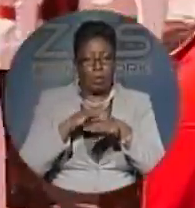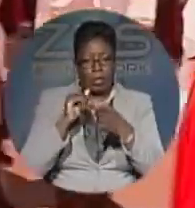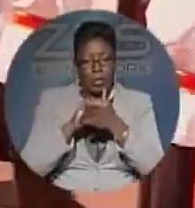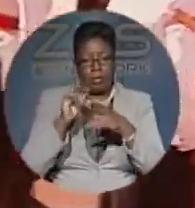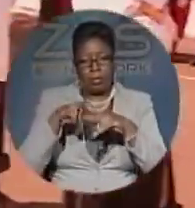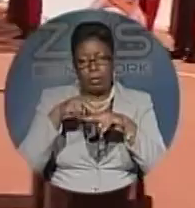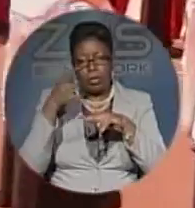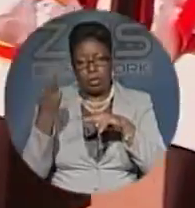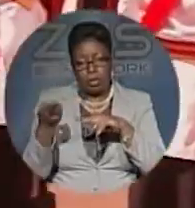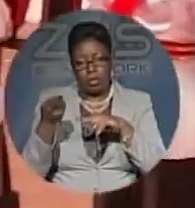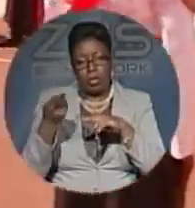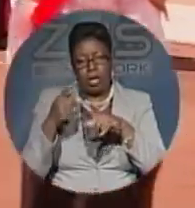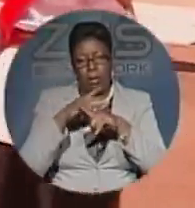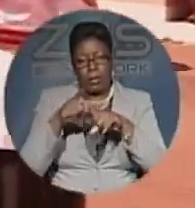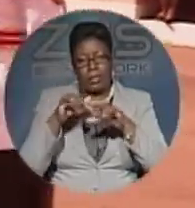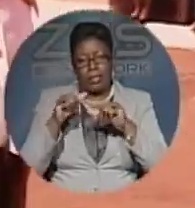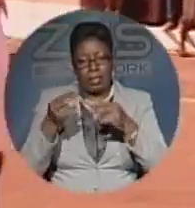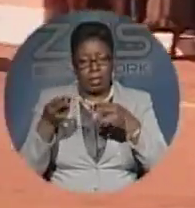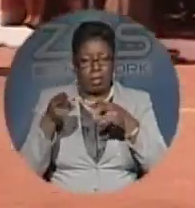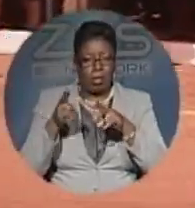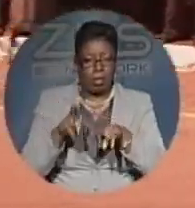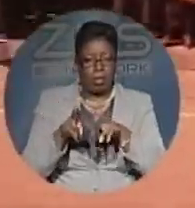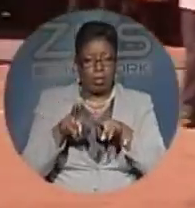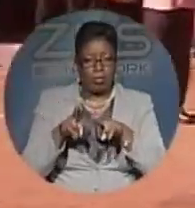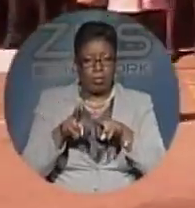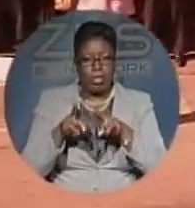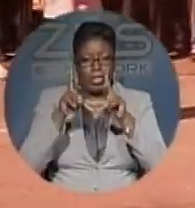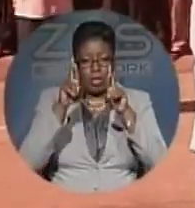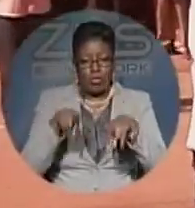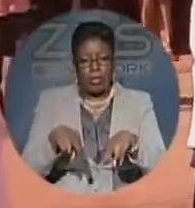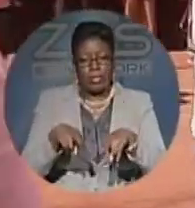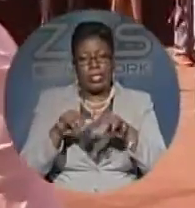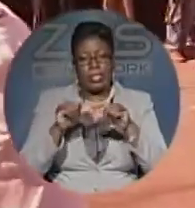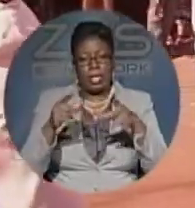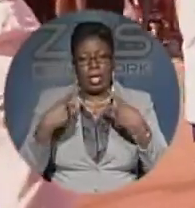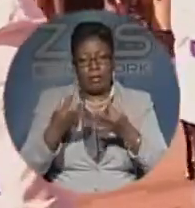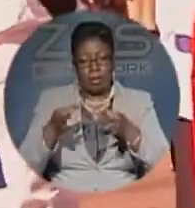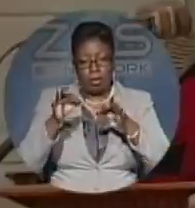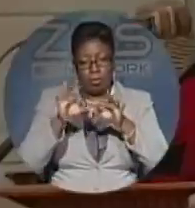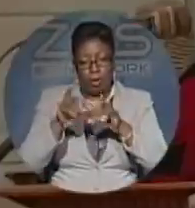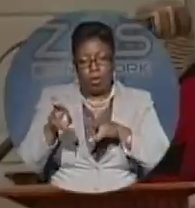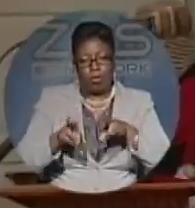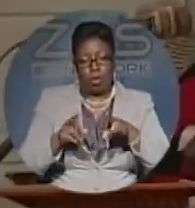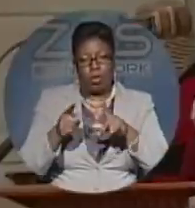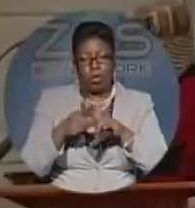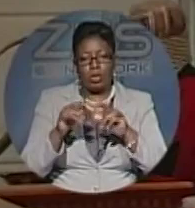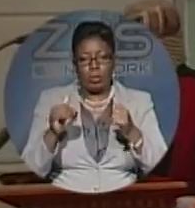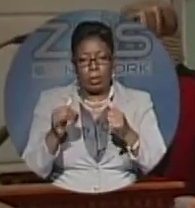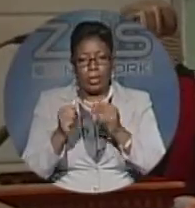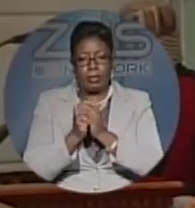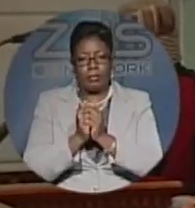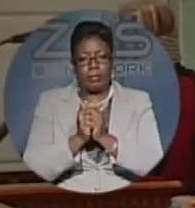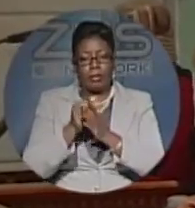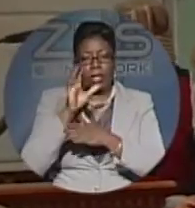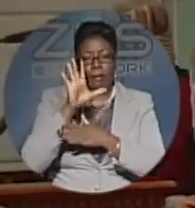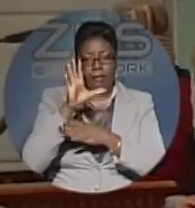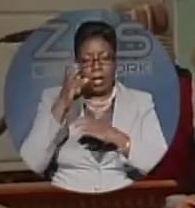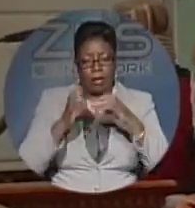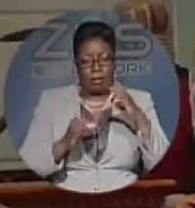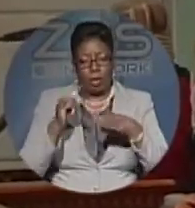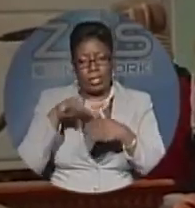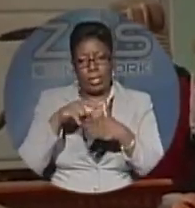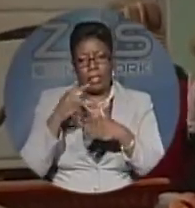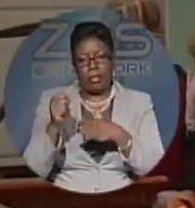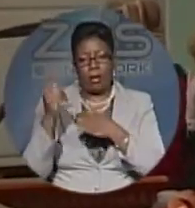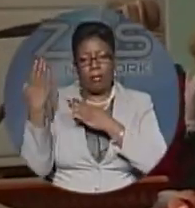they still may occur. He also noted that residents still have an important role to play. With five courts in New Providence, there is